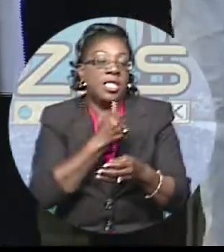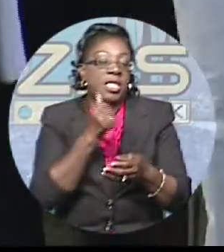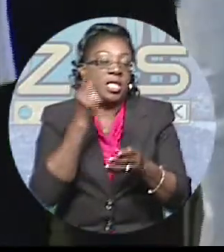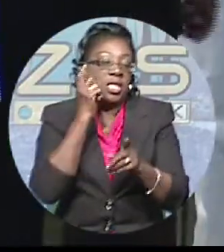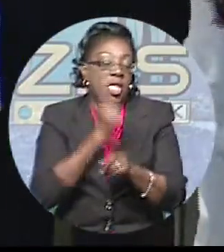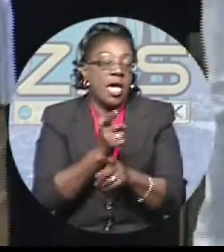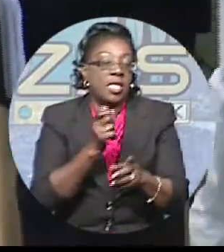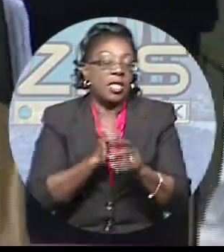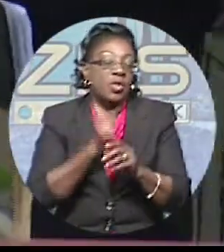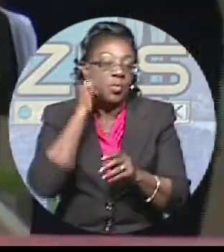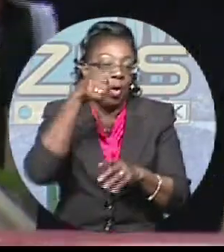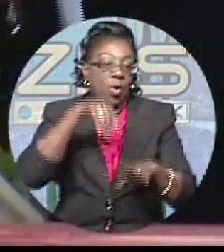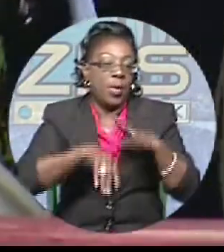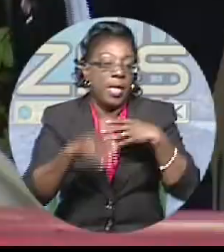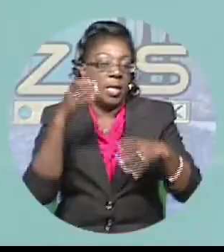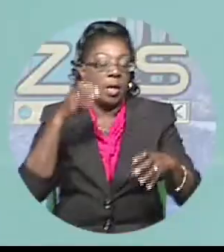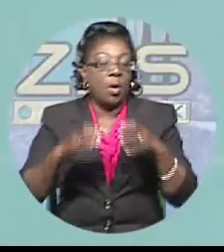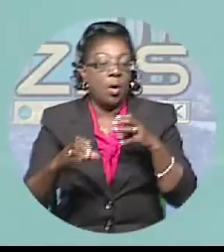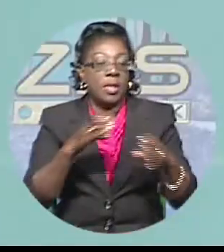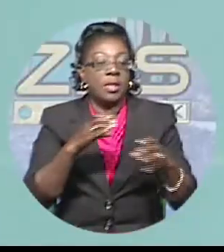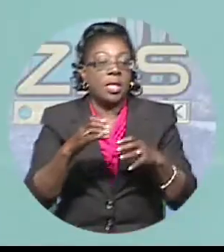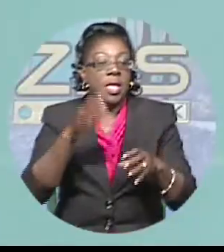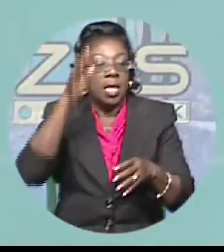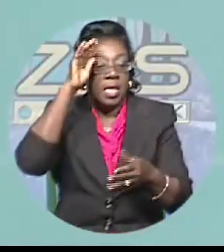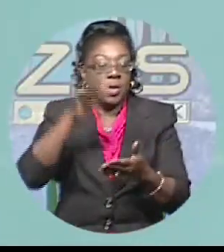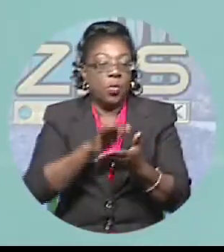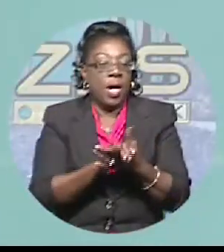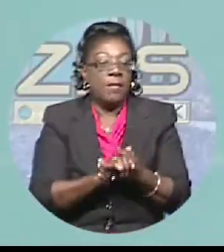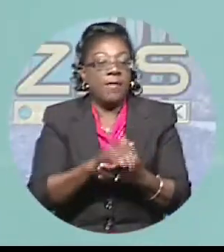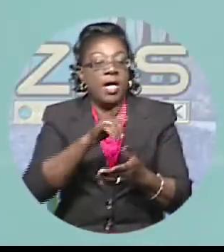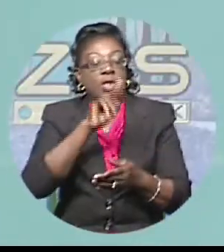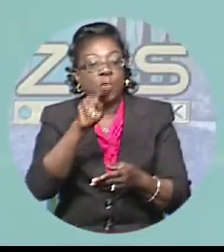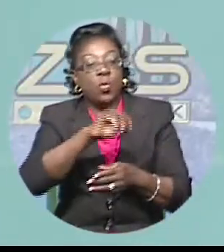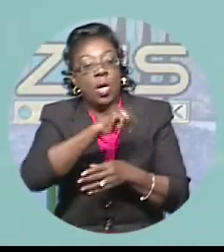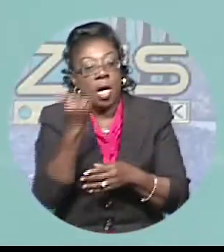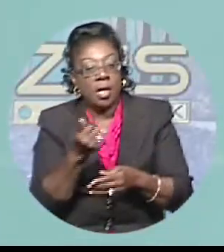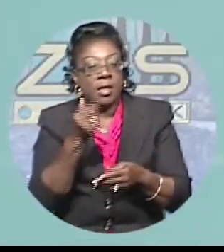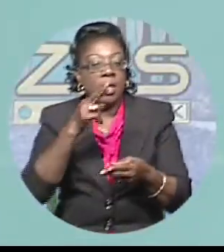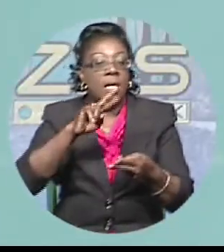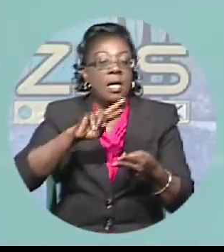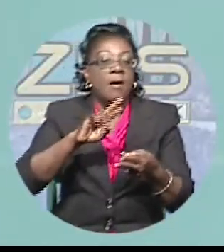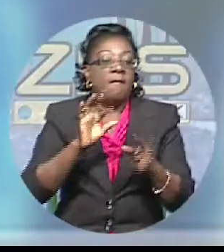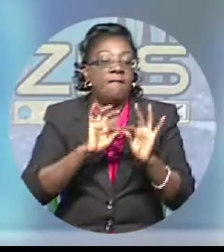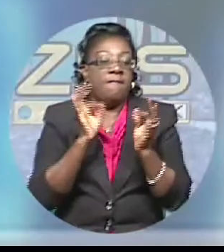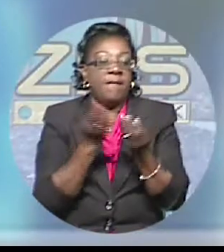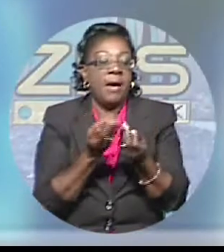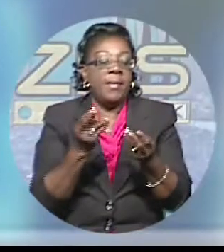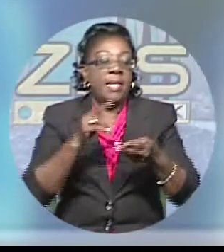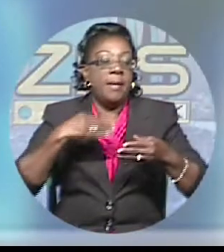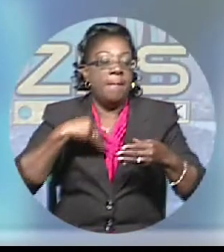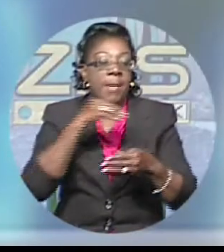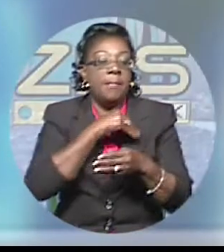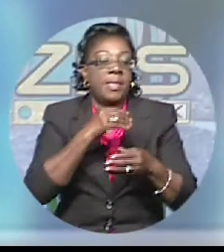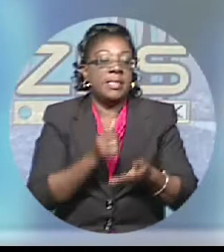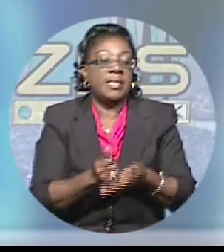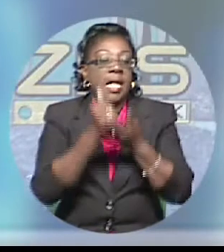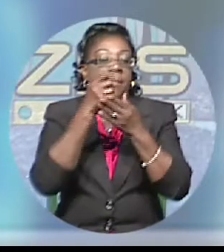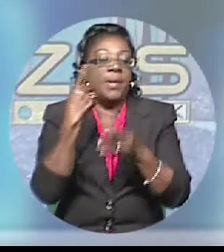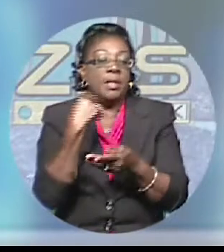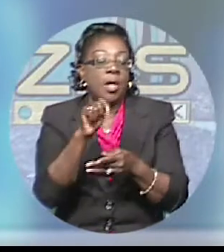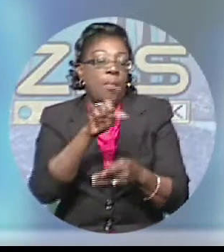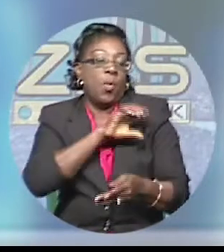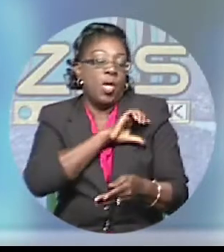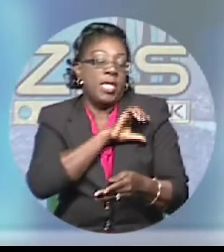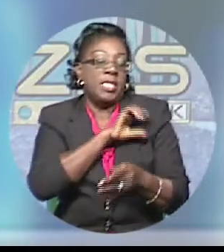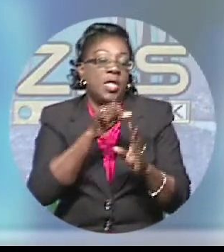Saturday, three people, including Vasili's wife Donna, as well as two other relatives, were assisting police with their investigations. The Australian couple,